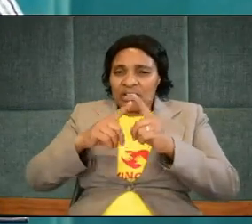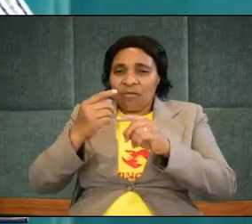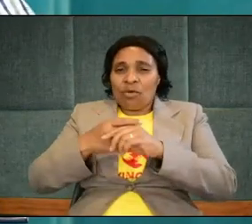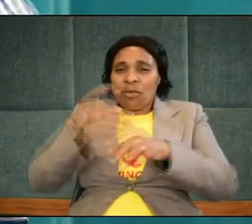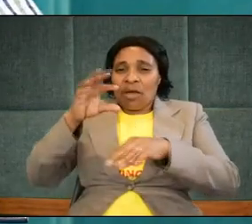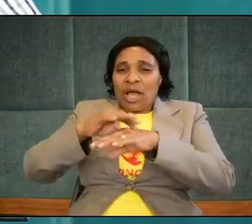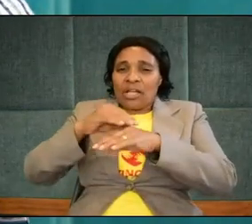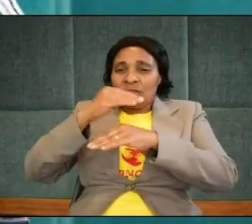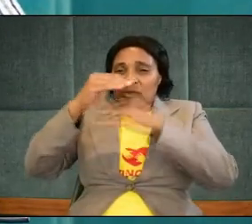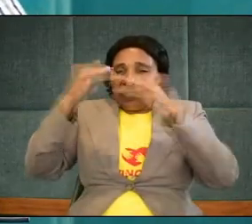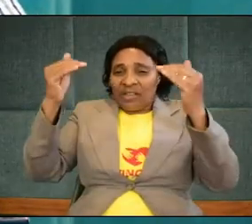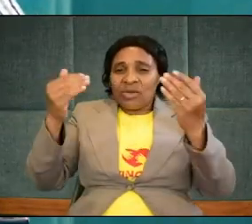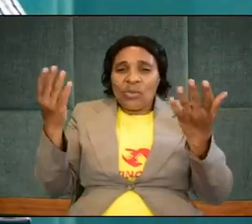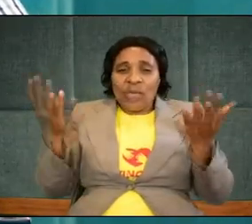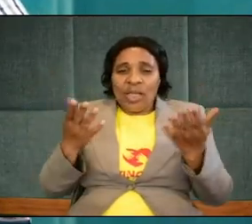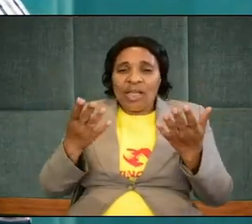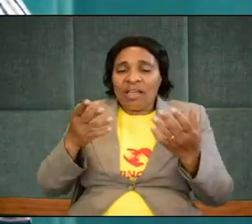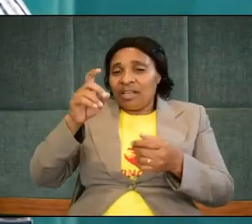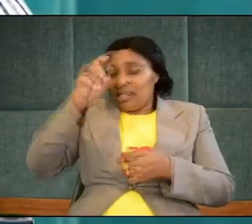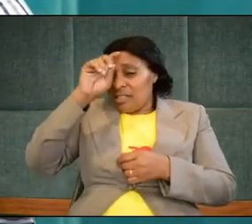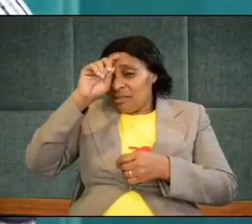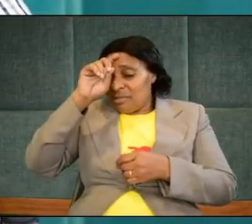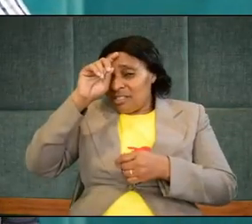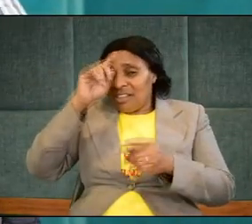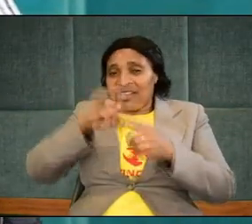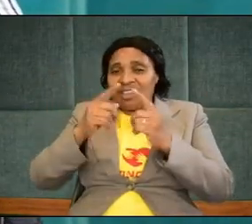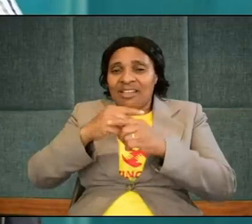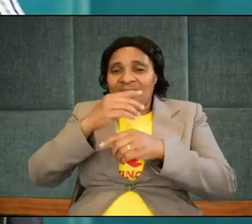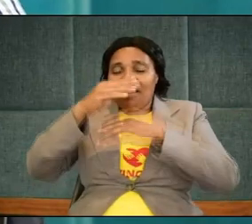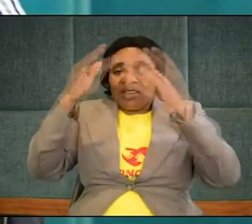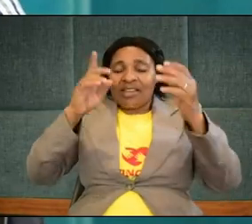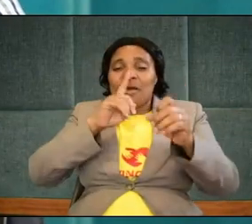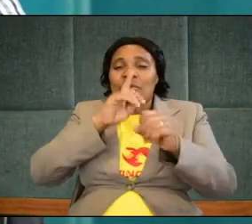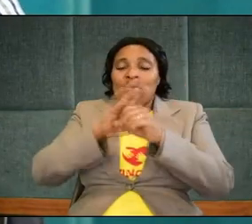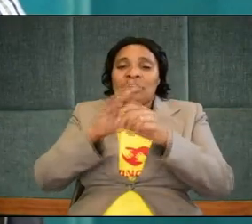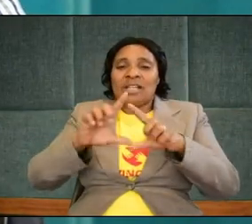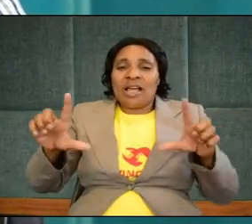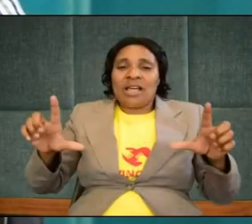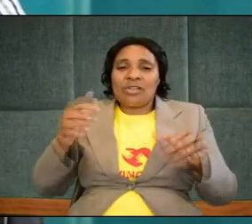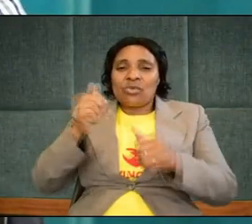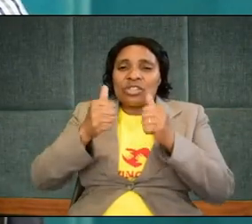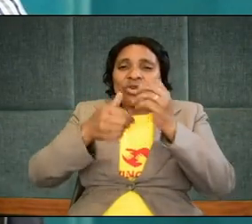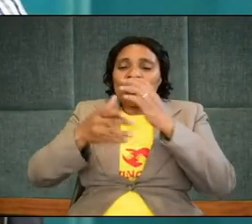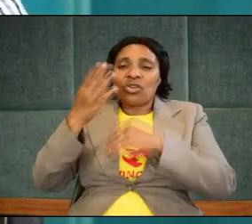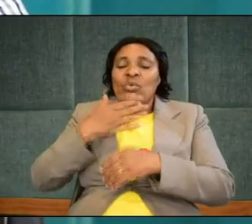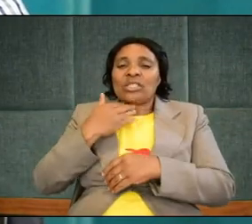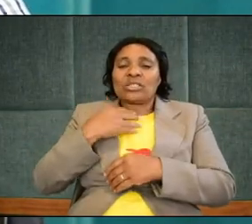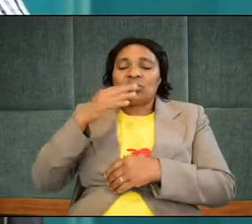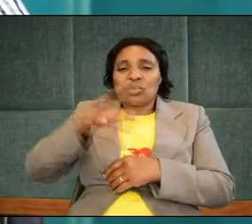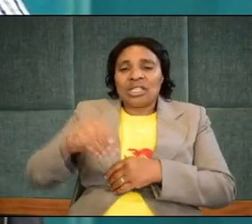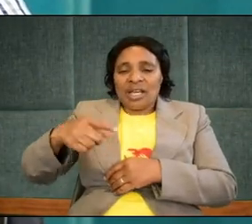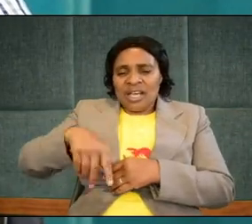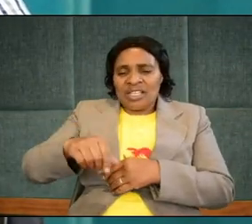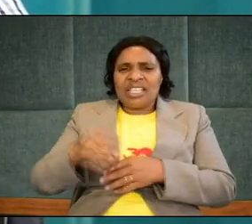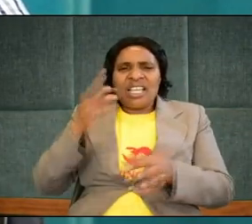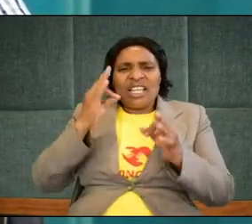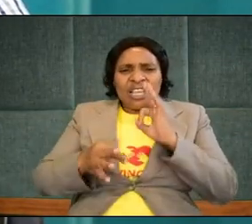heaven, where earth is like Egypt and heaven is the promised land that God wants to take us to.